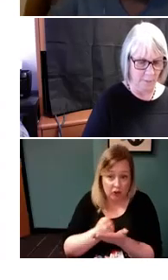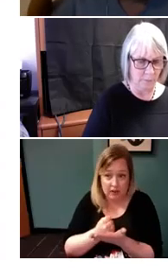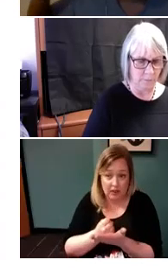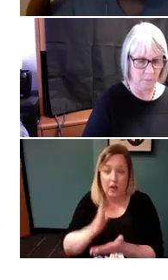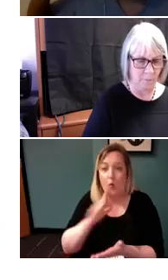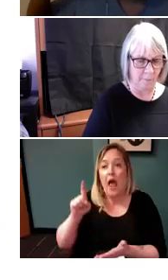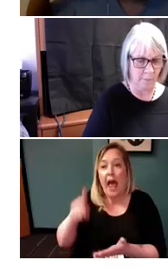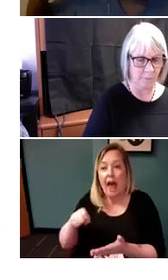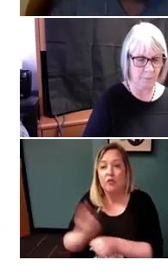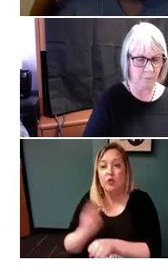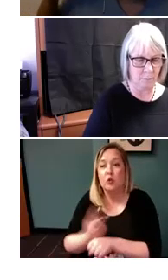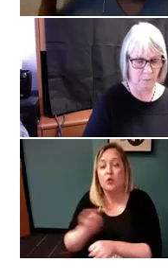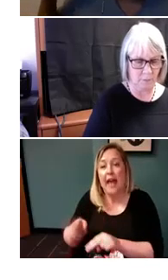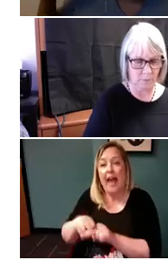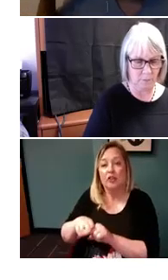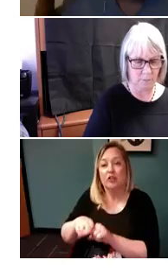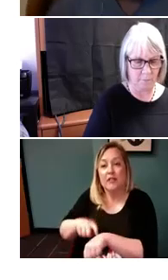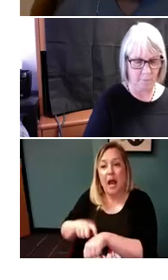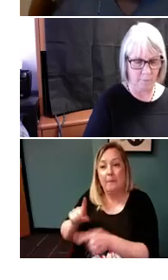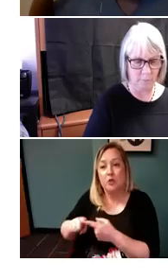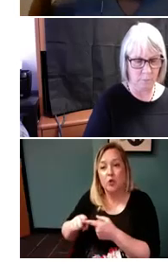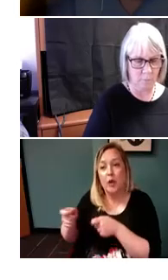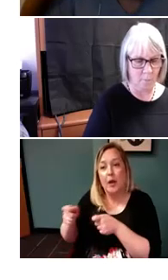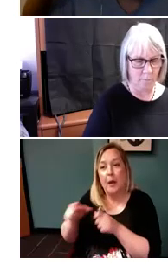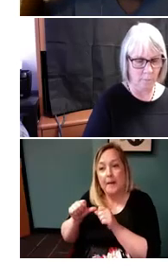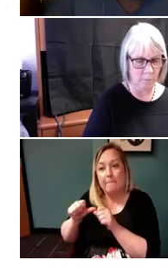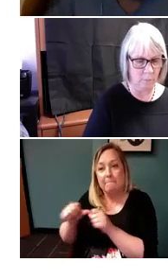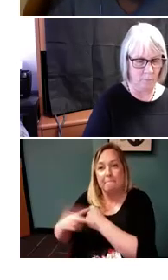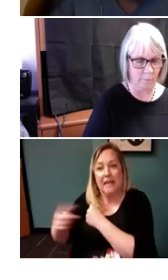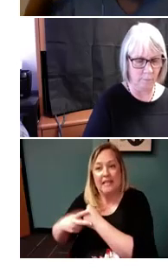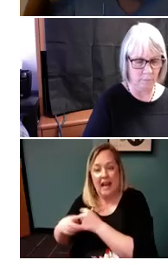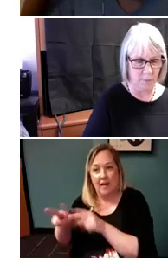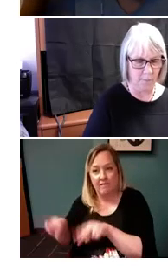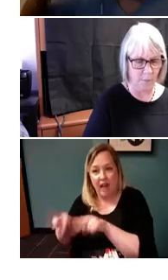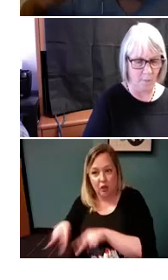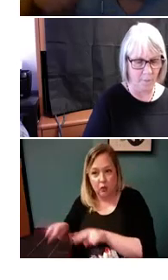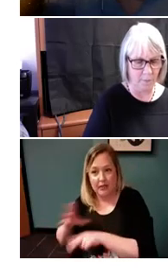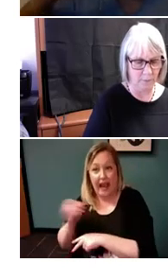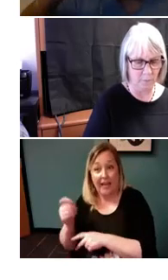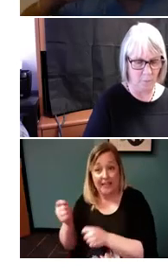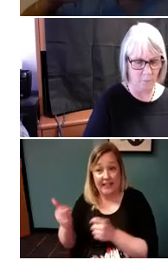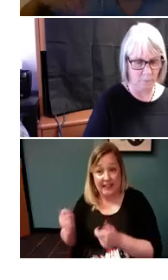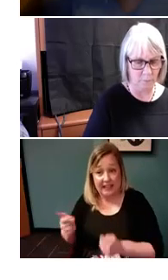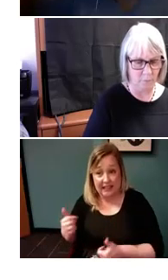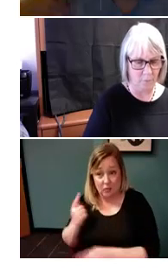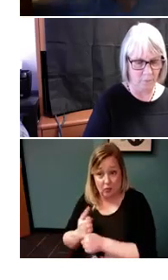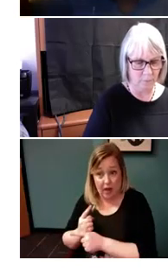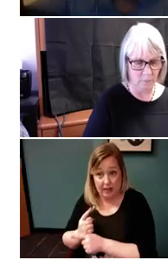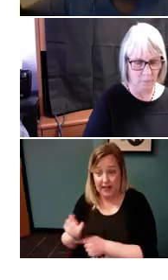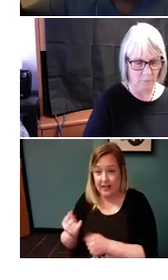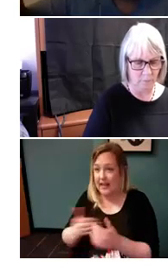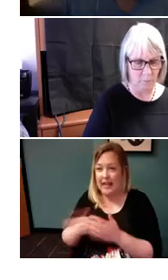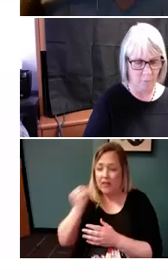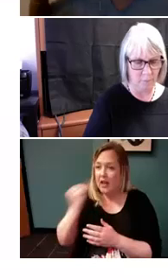to maintain those variables and delete those. Do you agree? Even if it is automatically not interpreted and